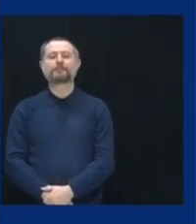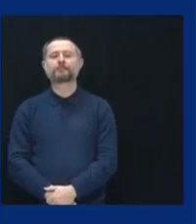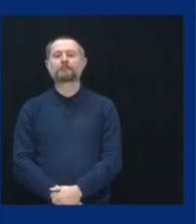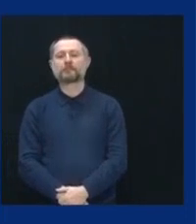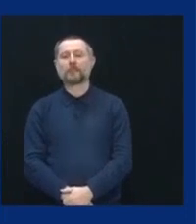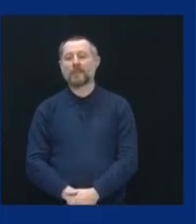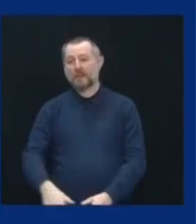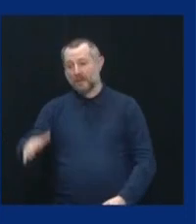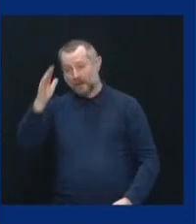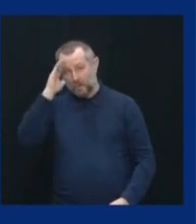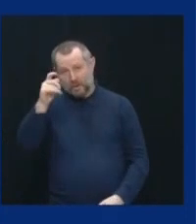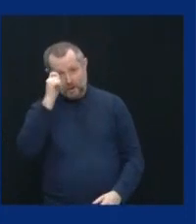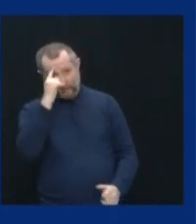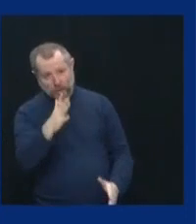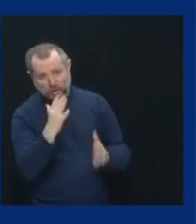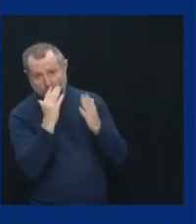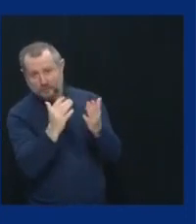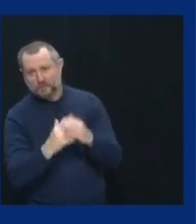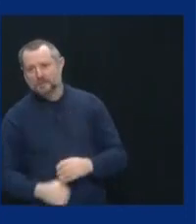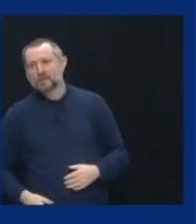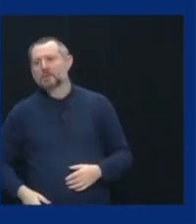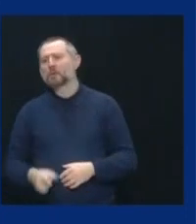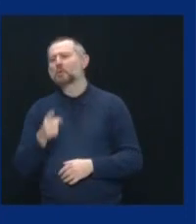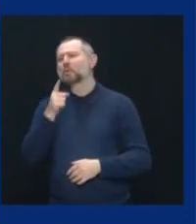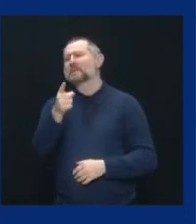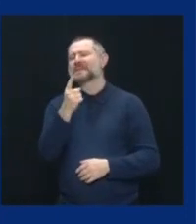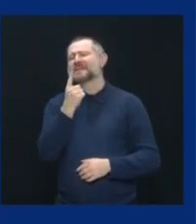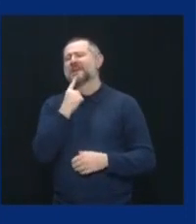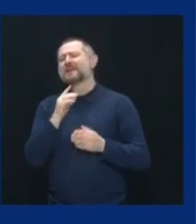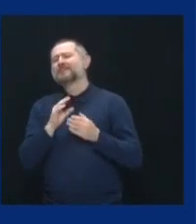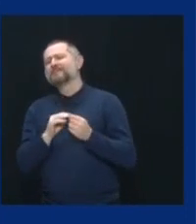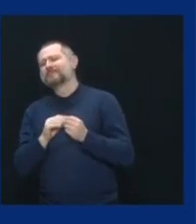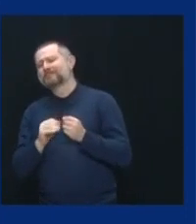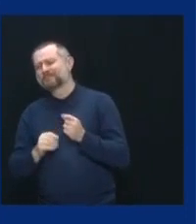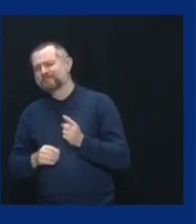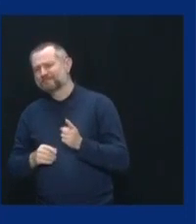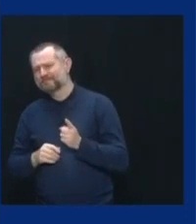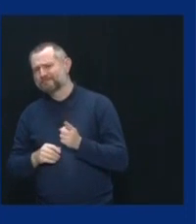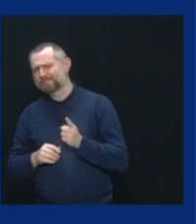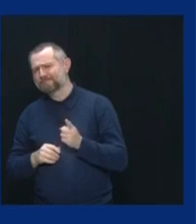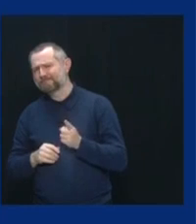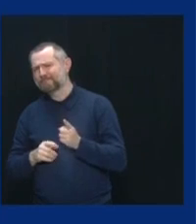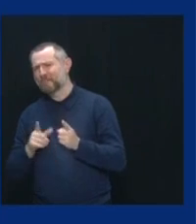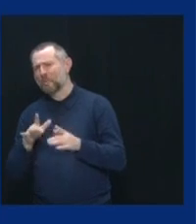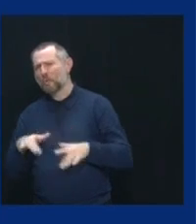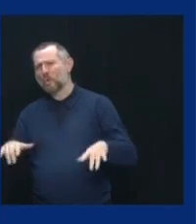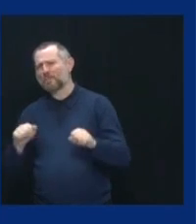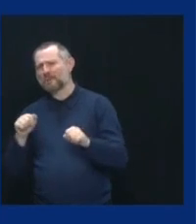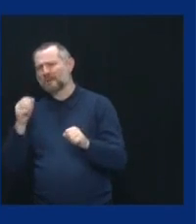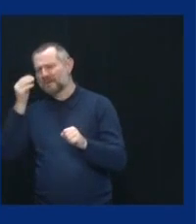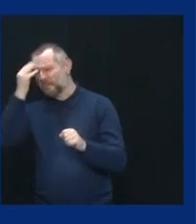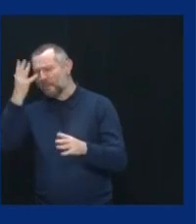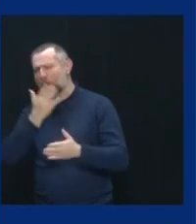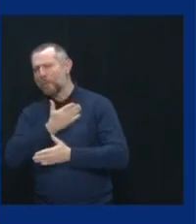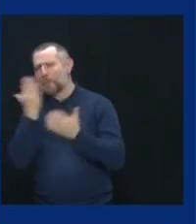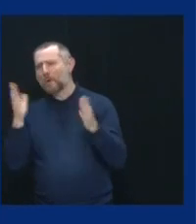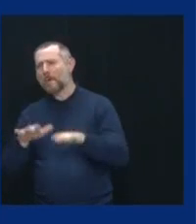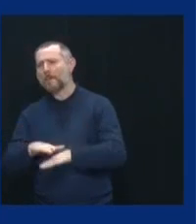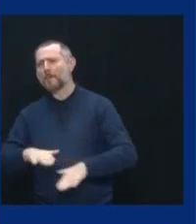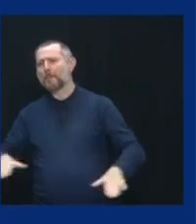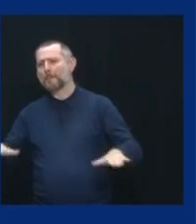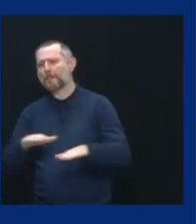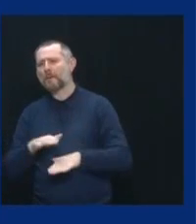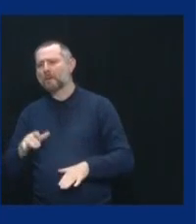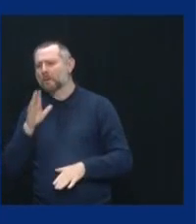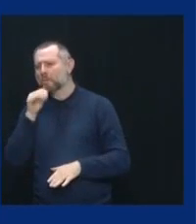Hello, Governor. You said in creating that void, why didn't you